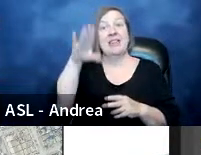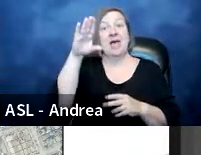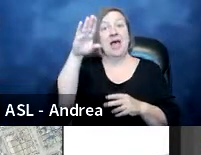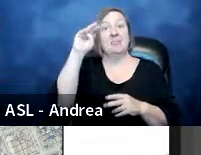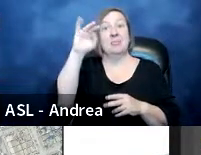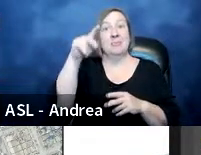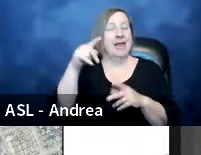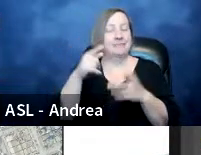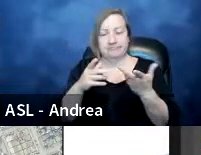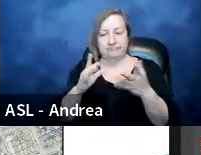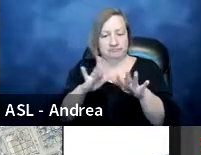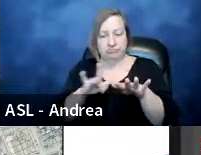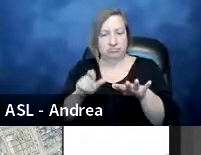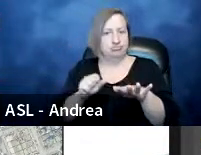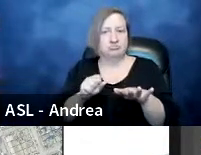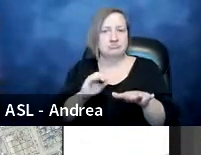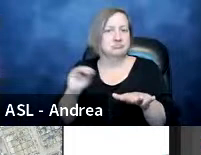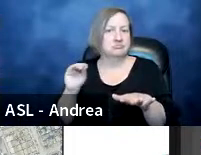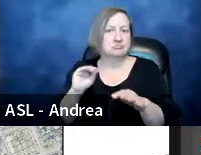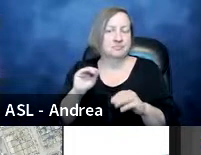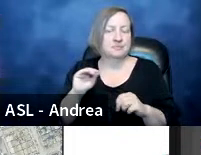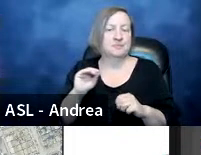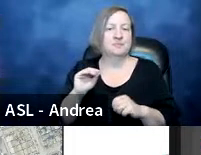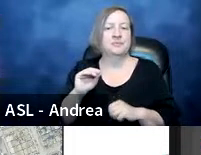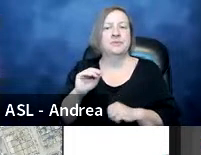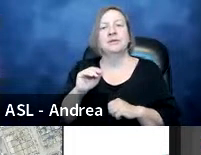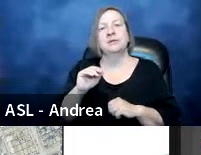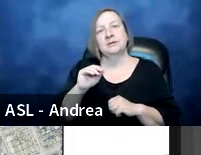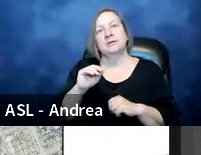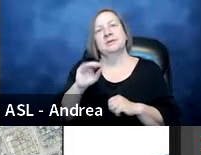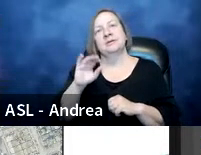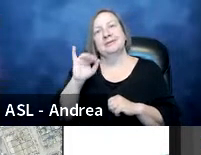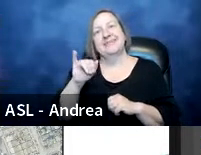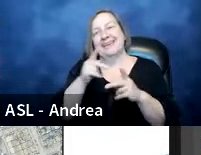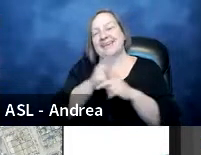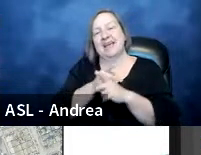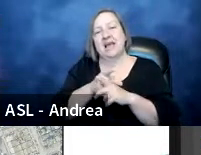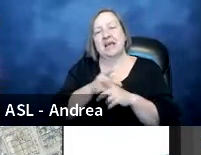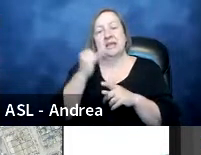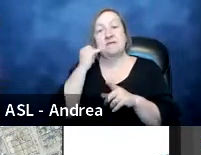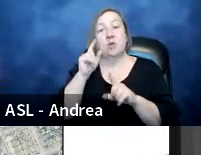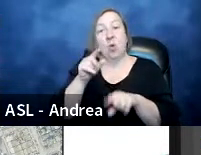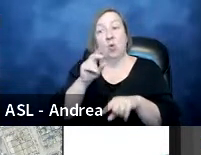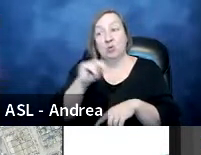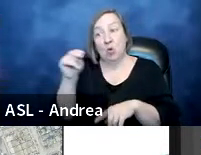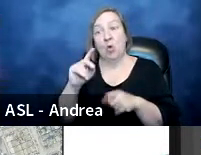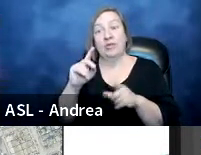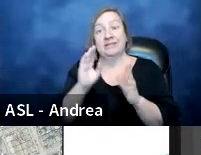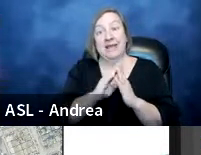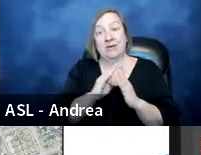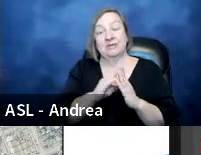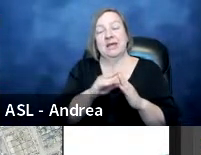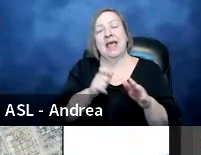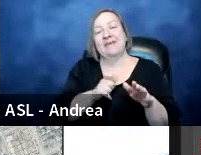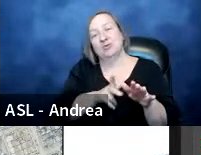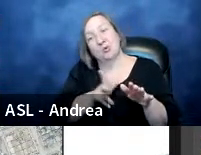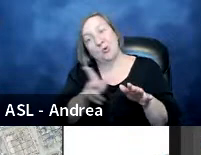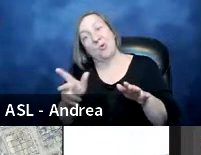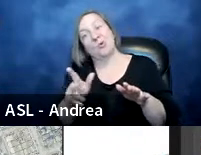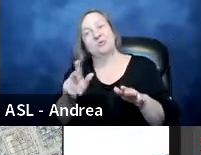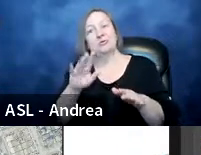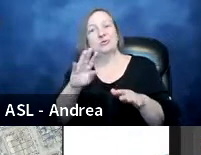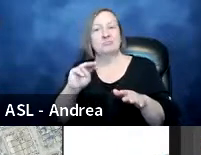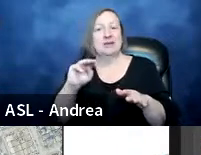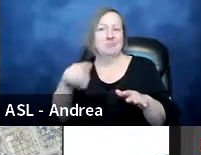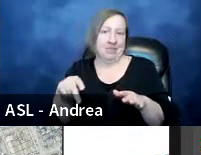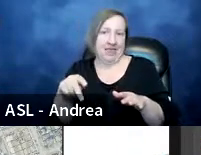ramp is not there. And in this version, traffic heading northbound to get to downtown would go up to Mill Plain and